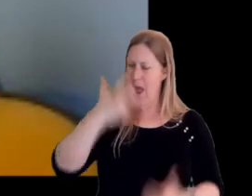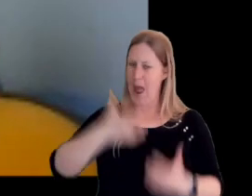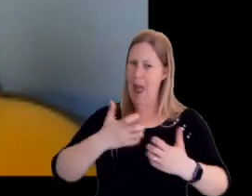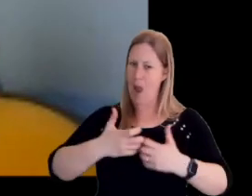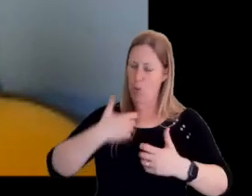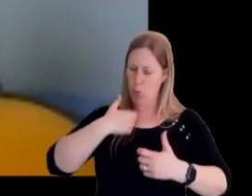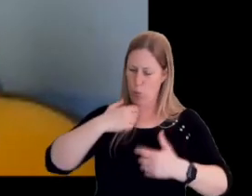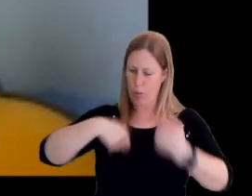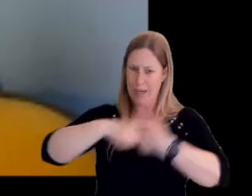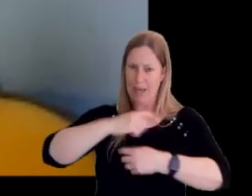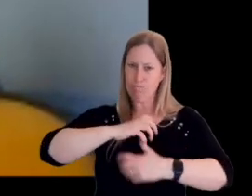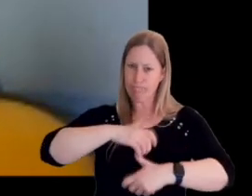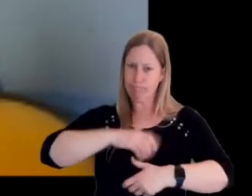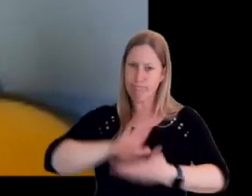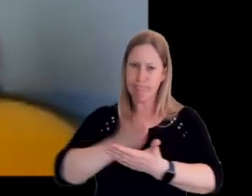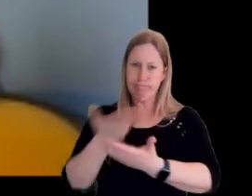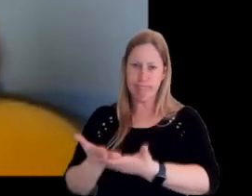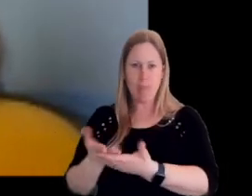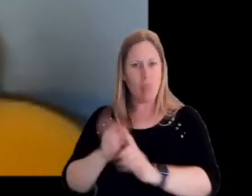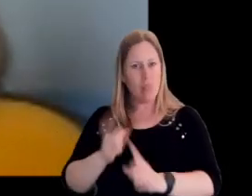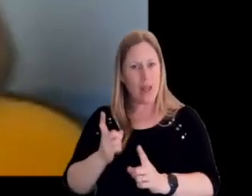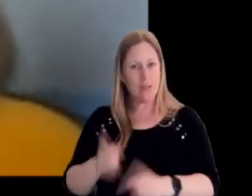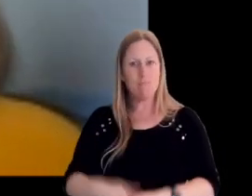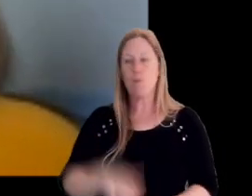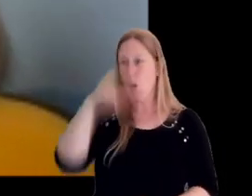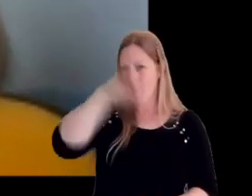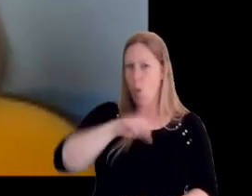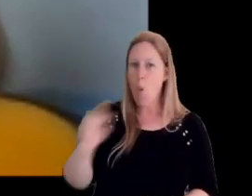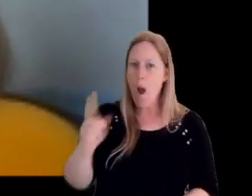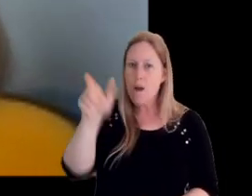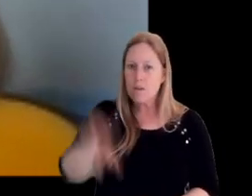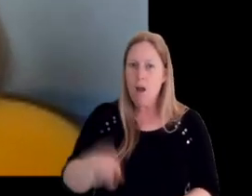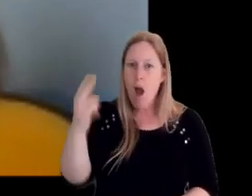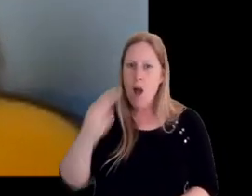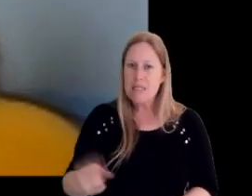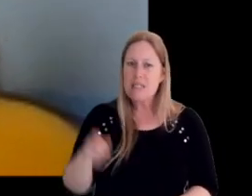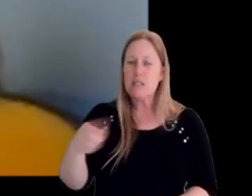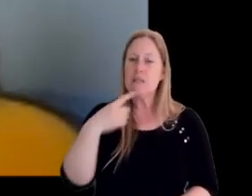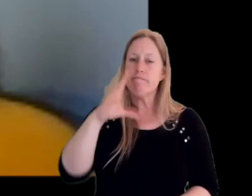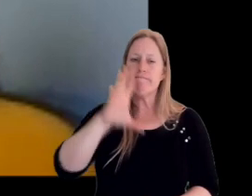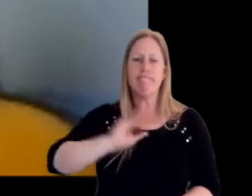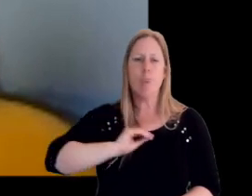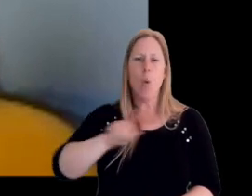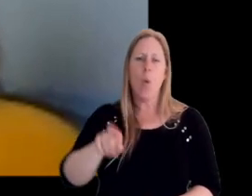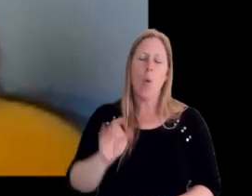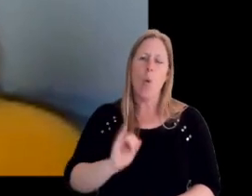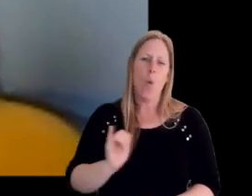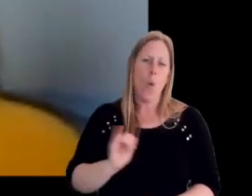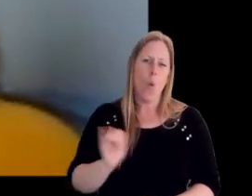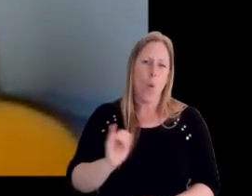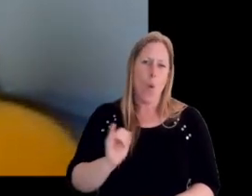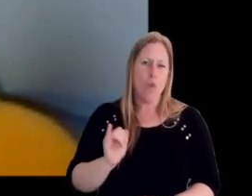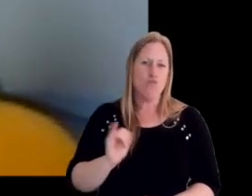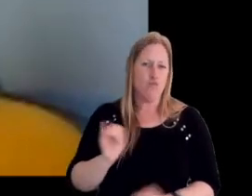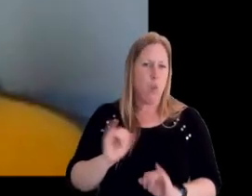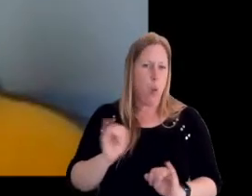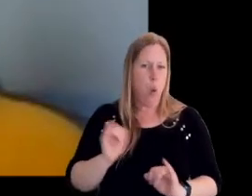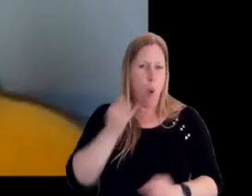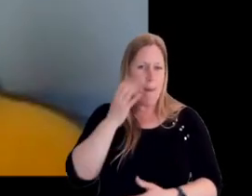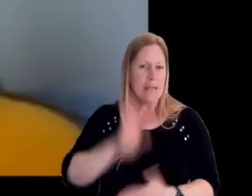I know one of the artists did say to me, she said, I'm recovering from a really traumatic